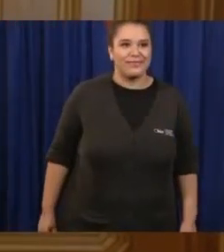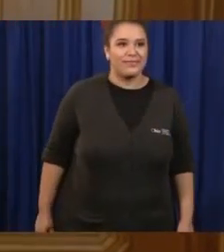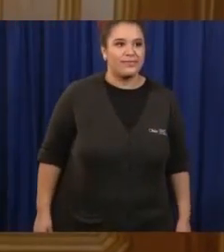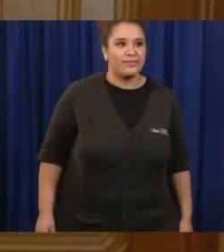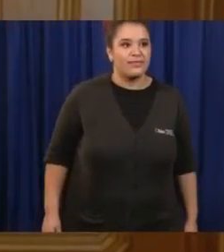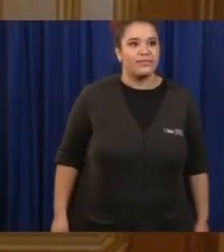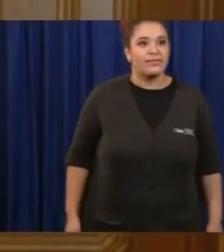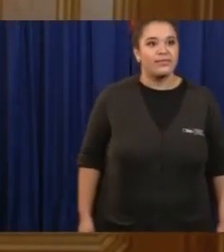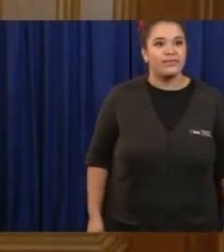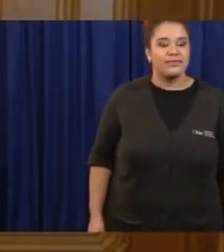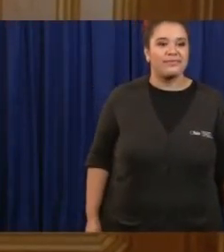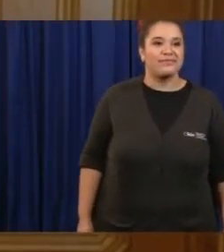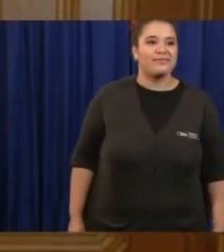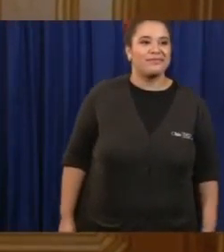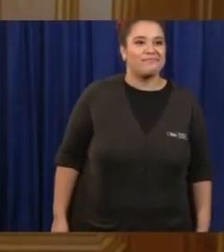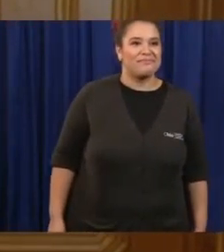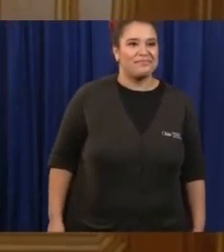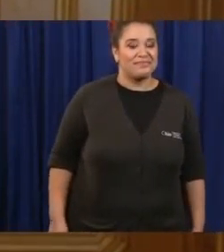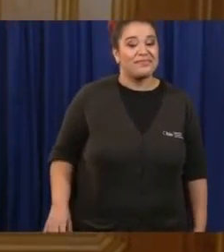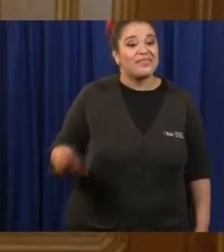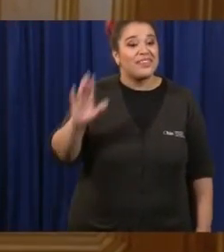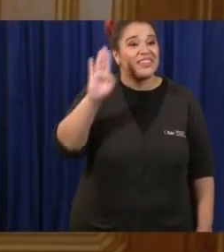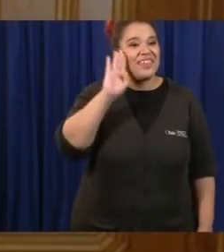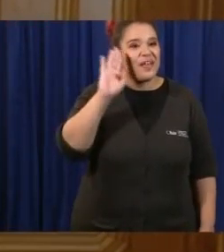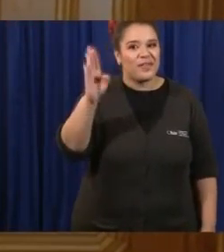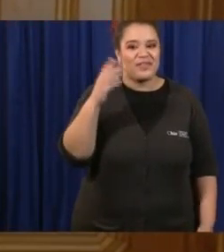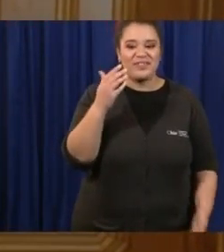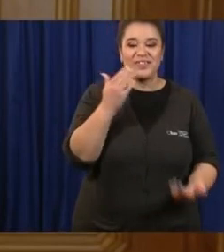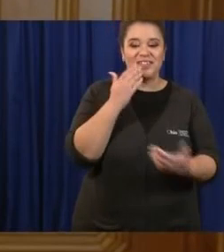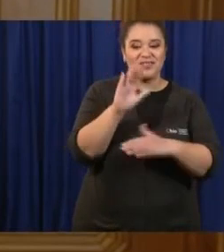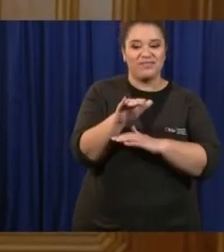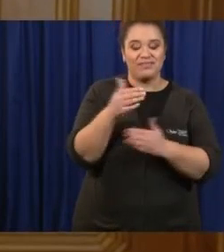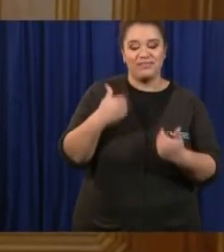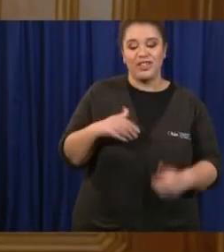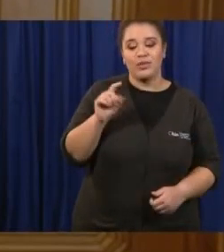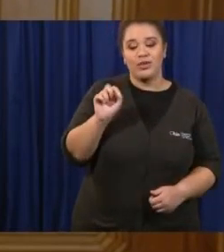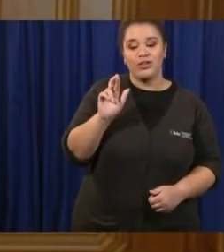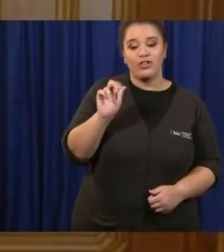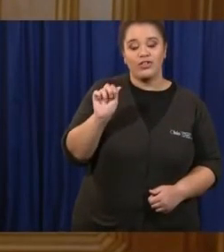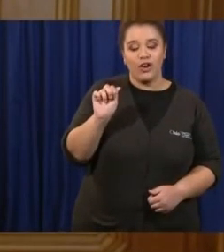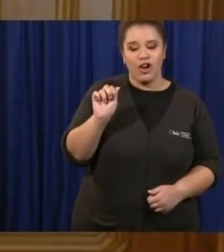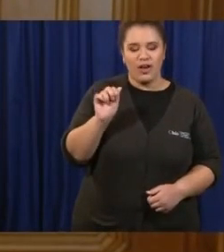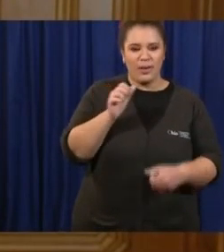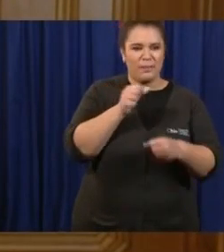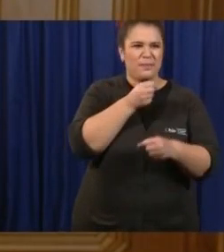We got a lot of people moving. Hello, good afternoon. This is Tara Morgan with